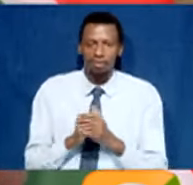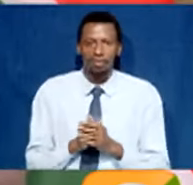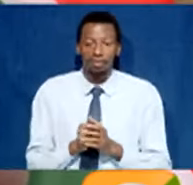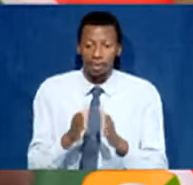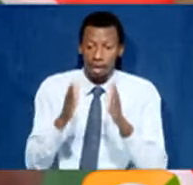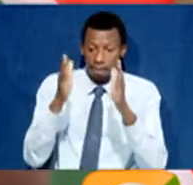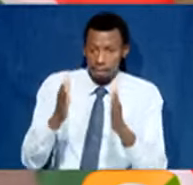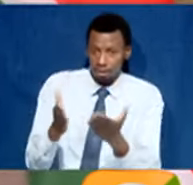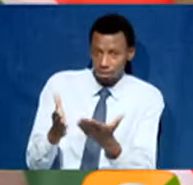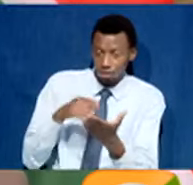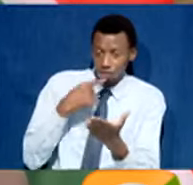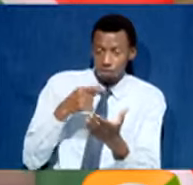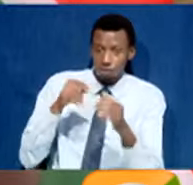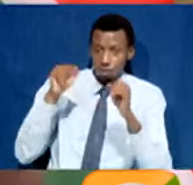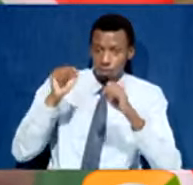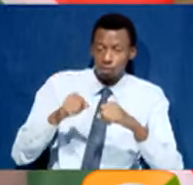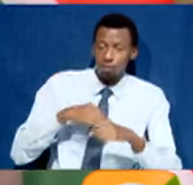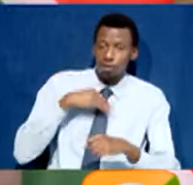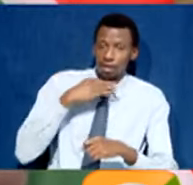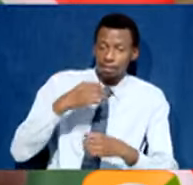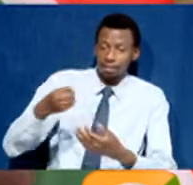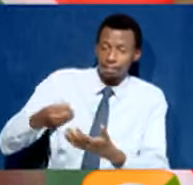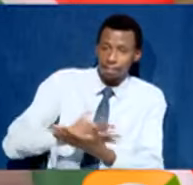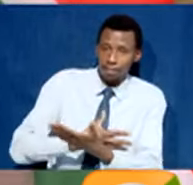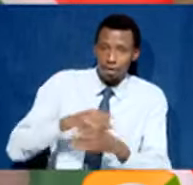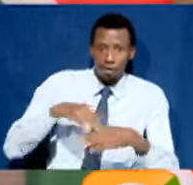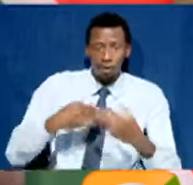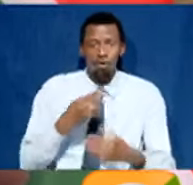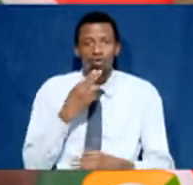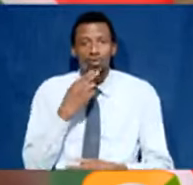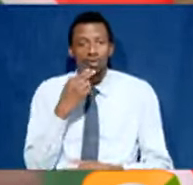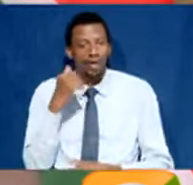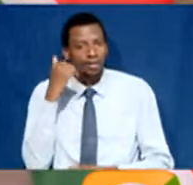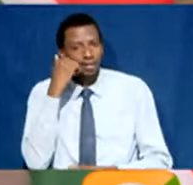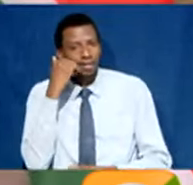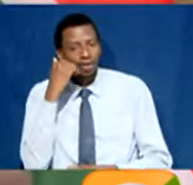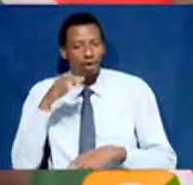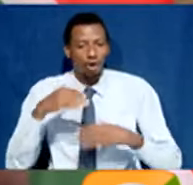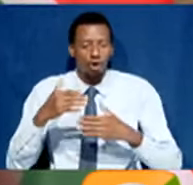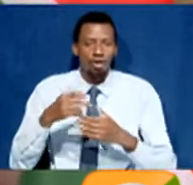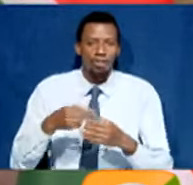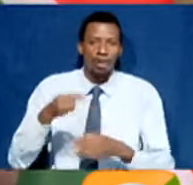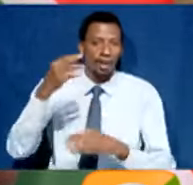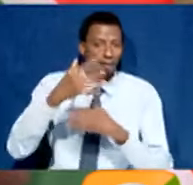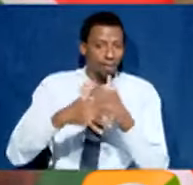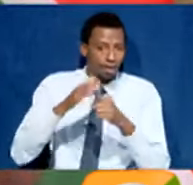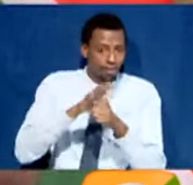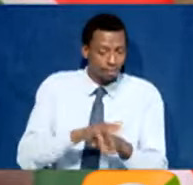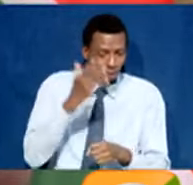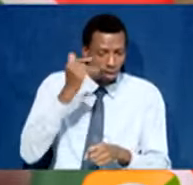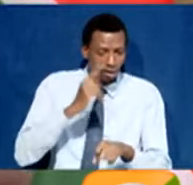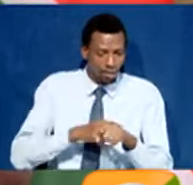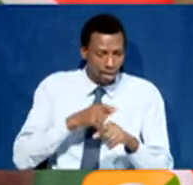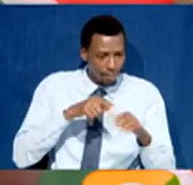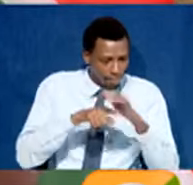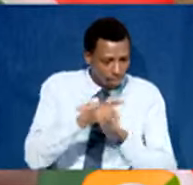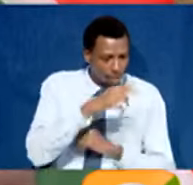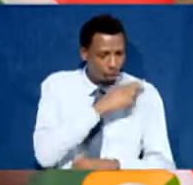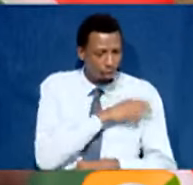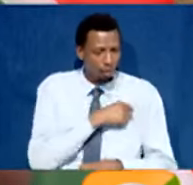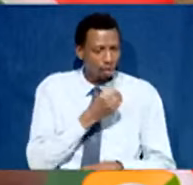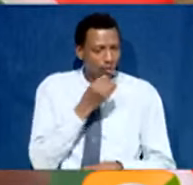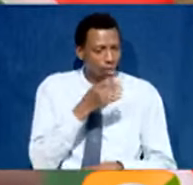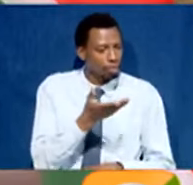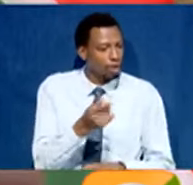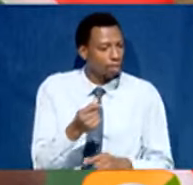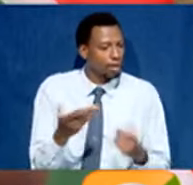would otherwise die of cancer or diabetes or hypertension, because when they go to hospital, they are told they